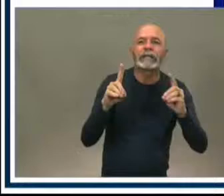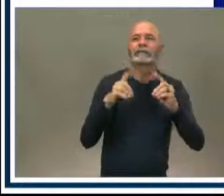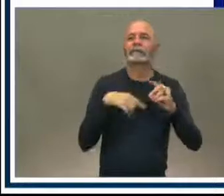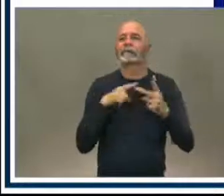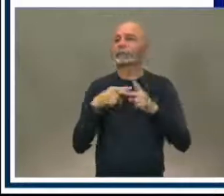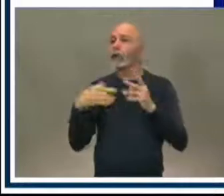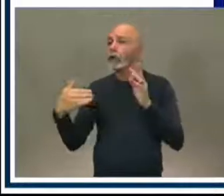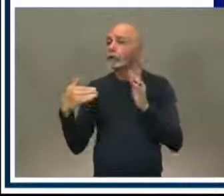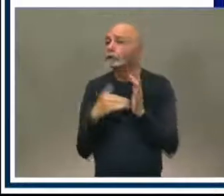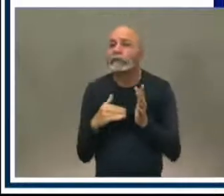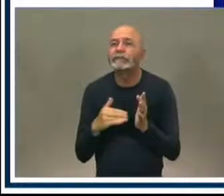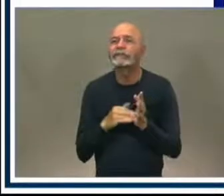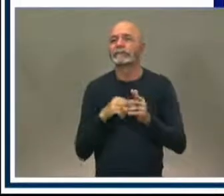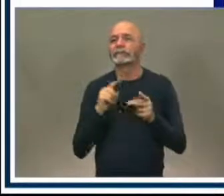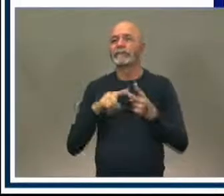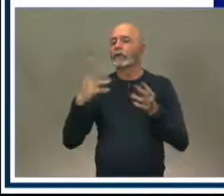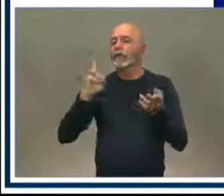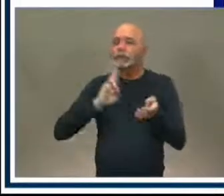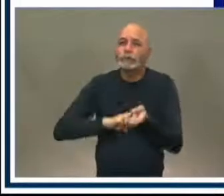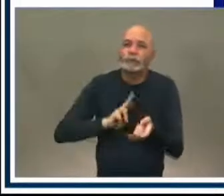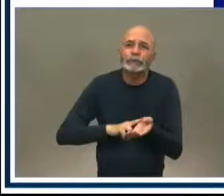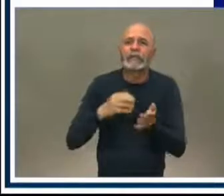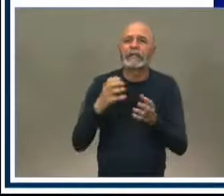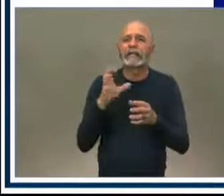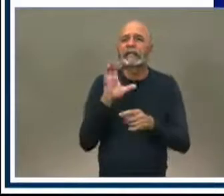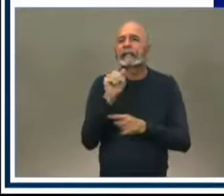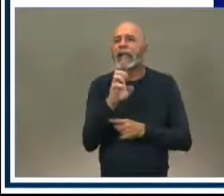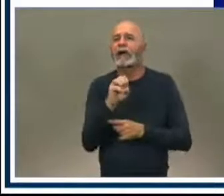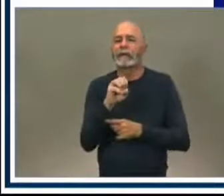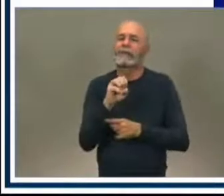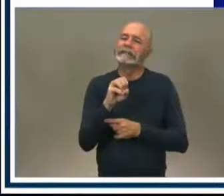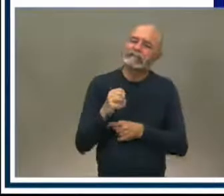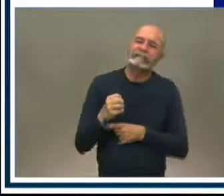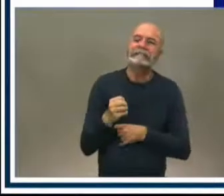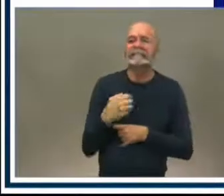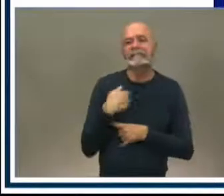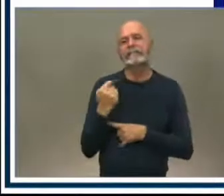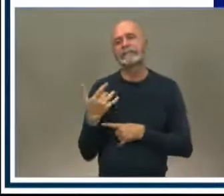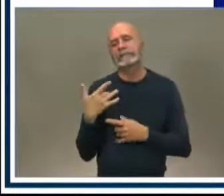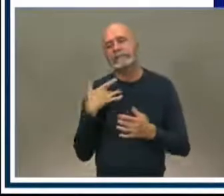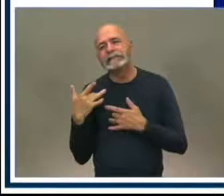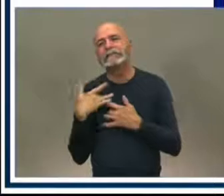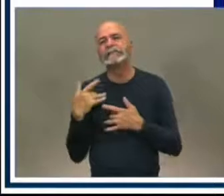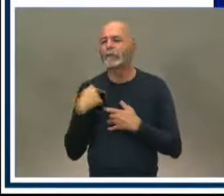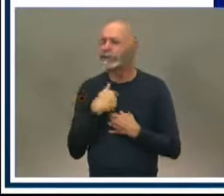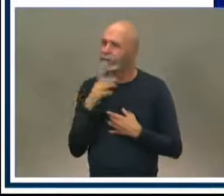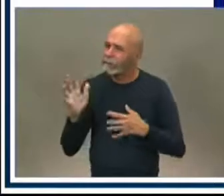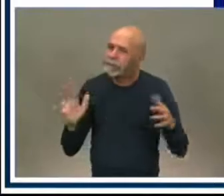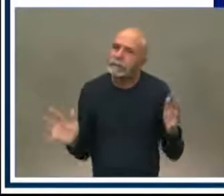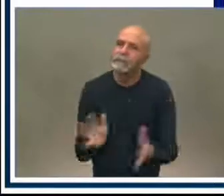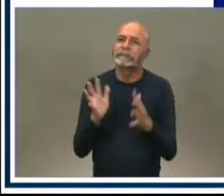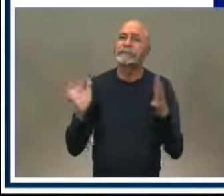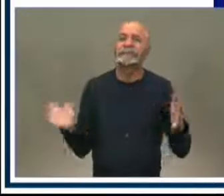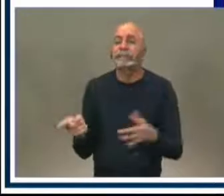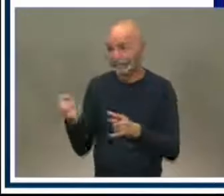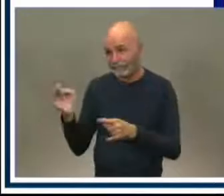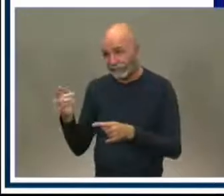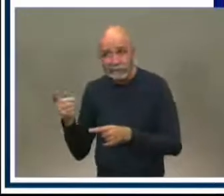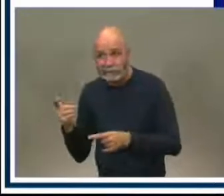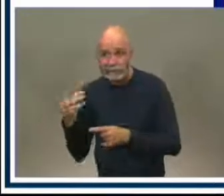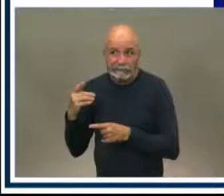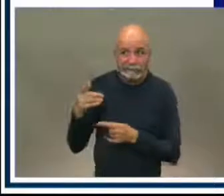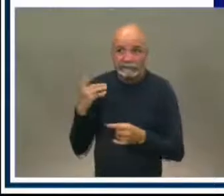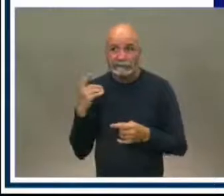has been in place. We're concerned. We're encouraging people to, if they have a concern about the vaccination, to reach